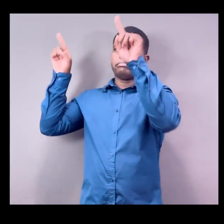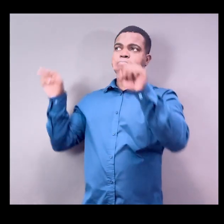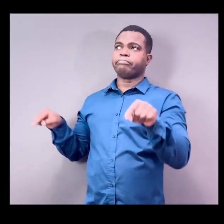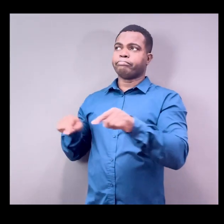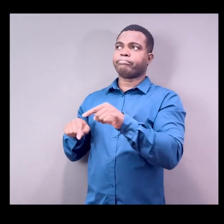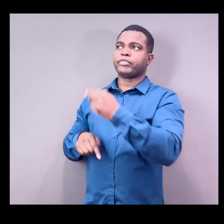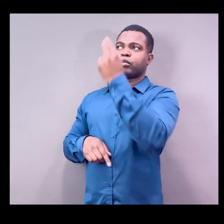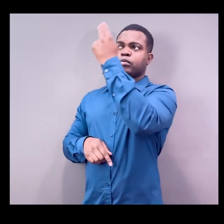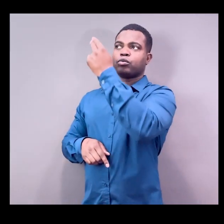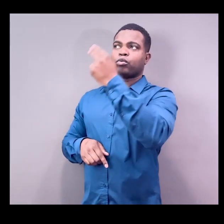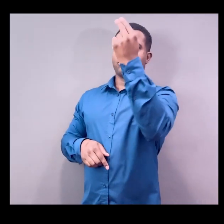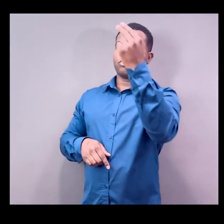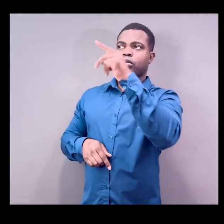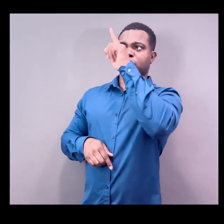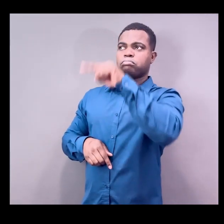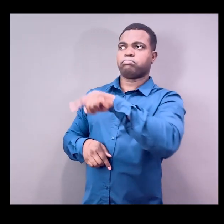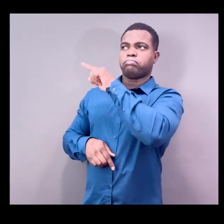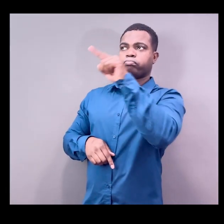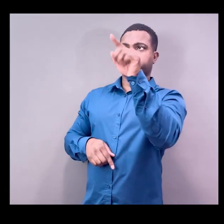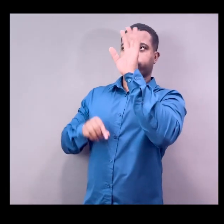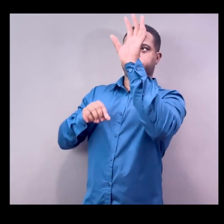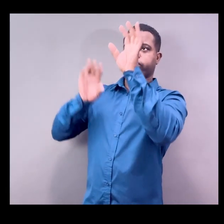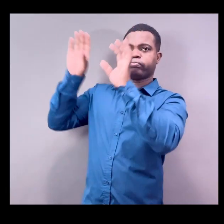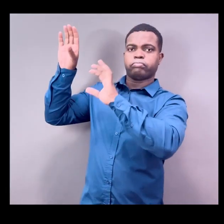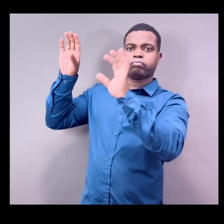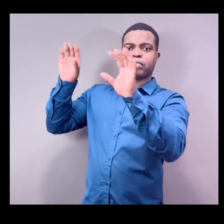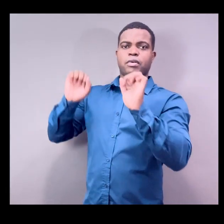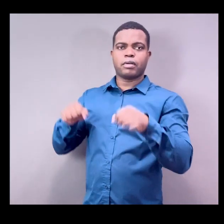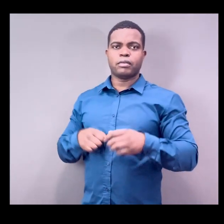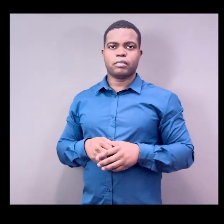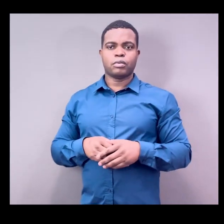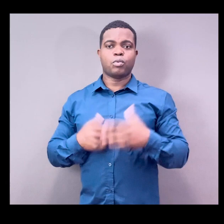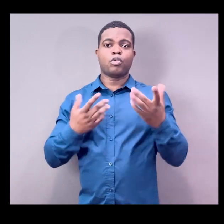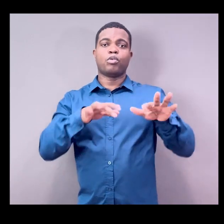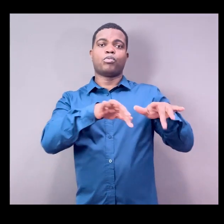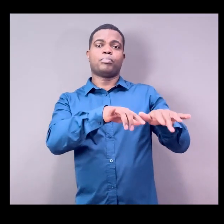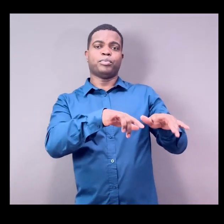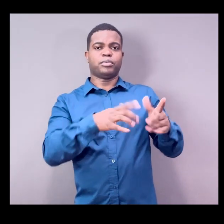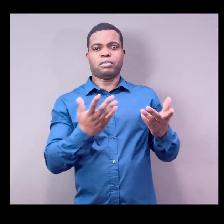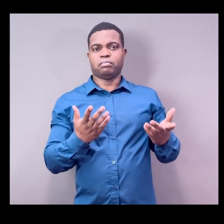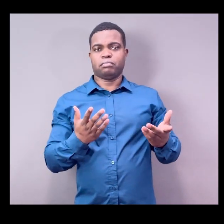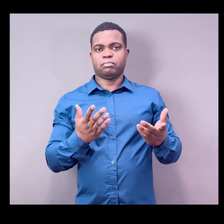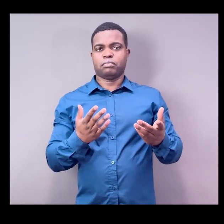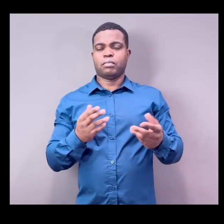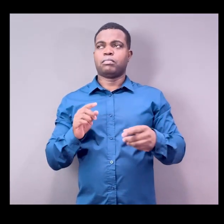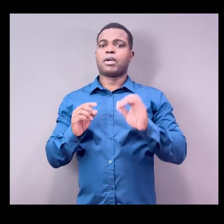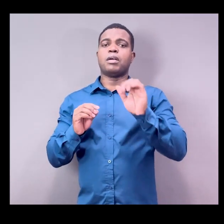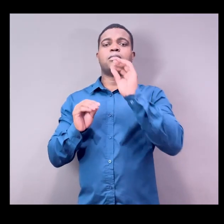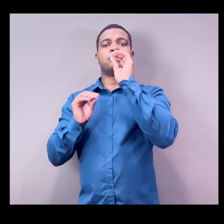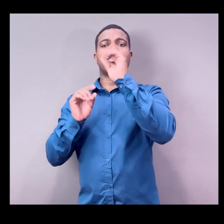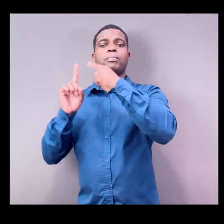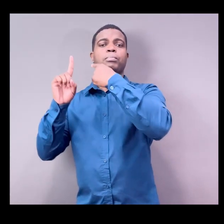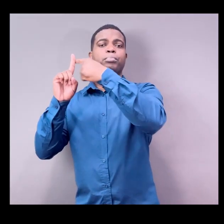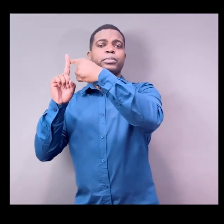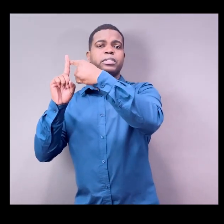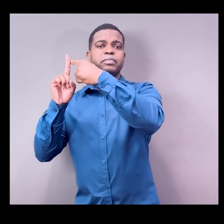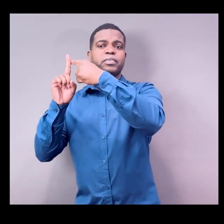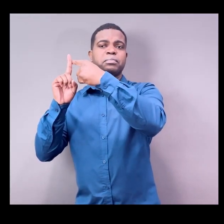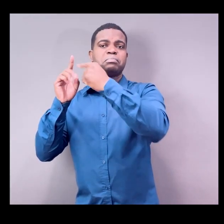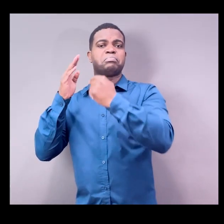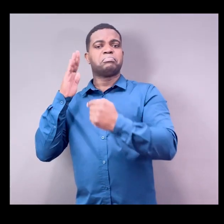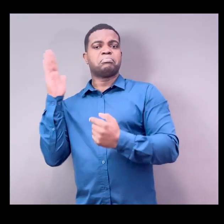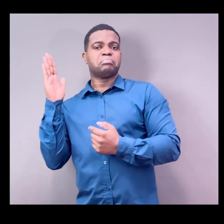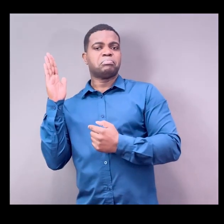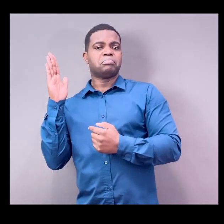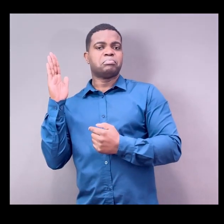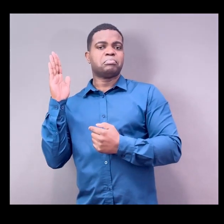cardboard, you could use your book, you could use your computer to do that. You have to label it as